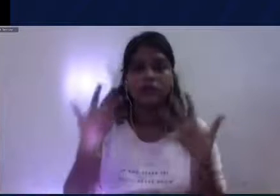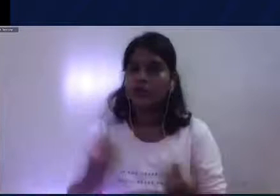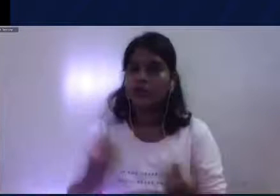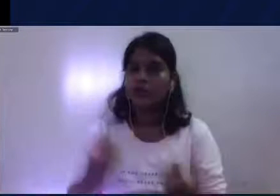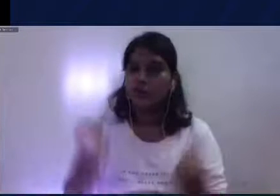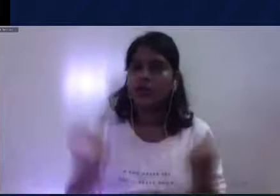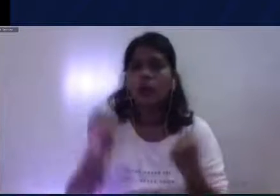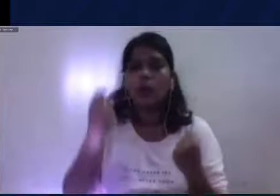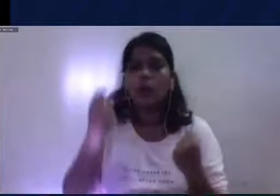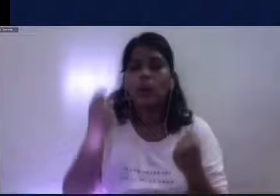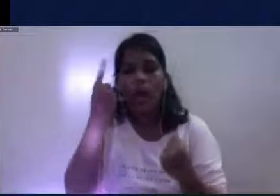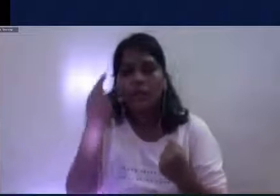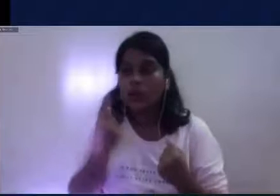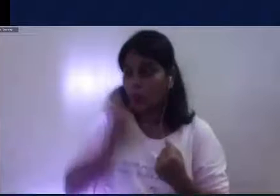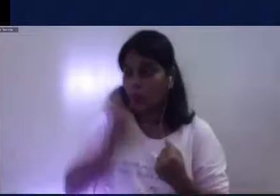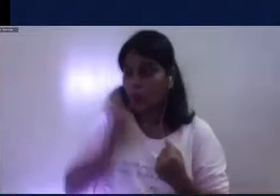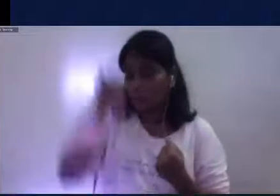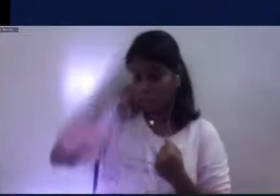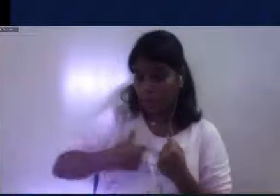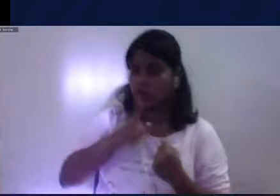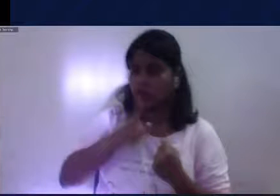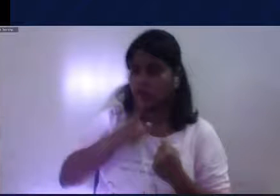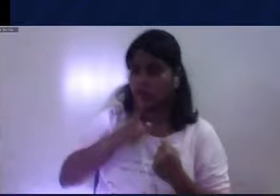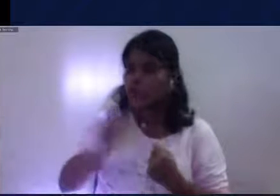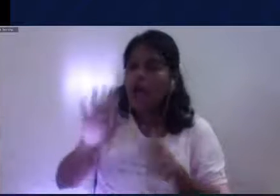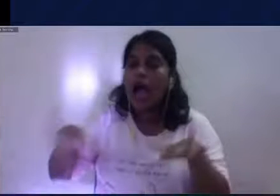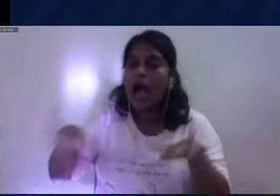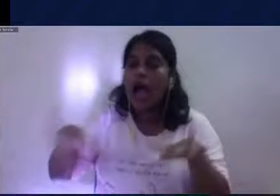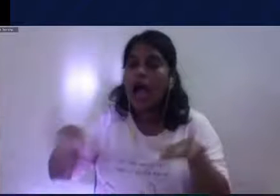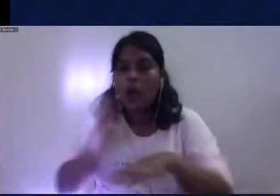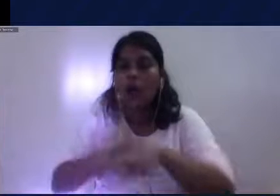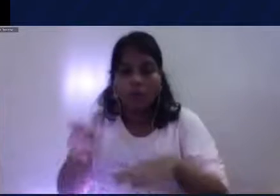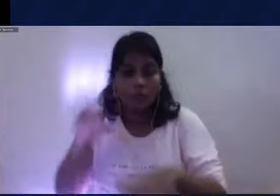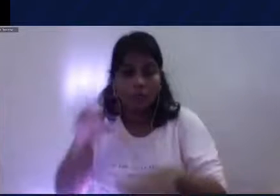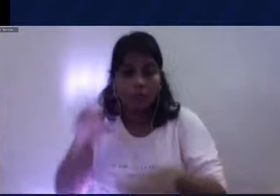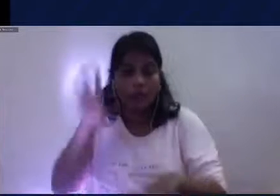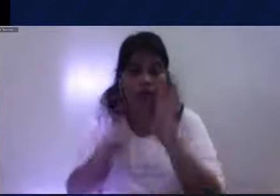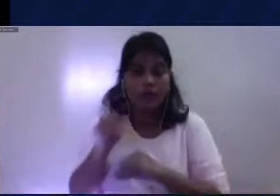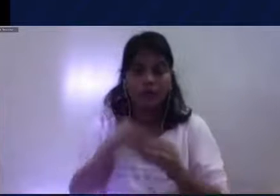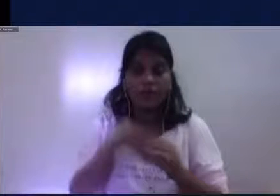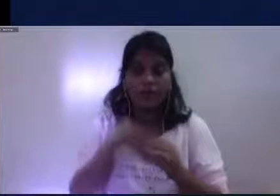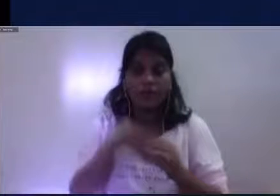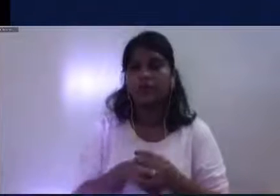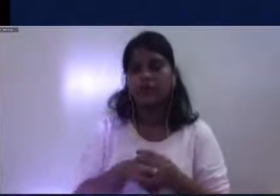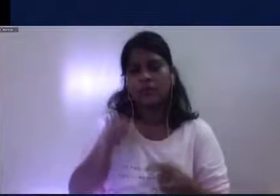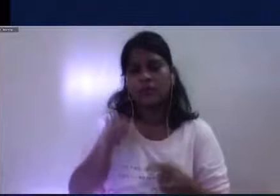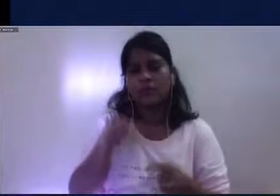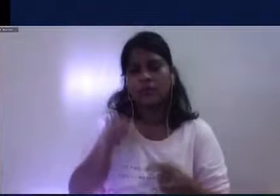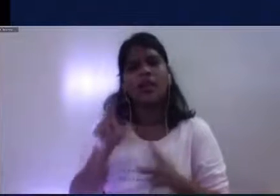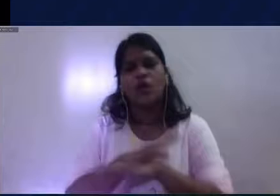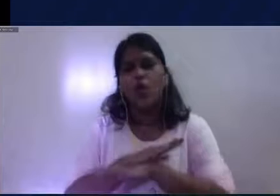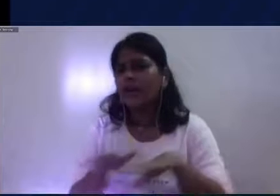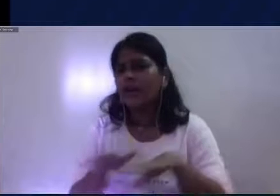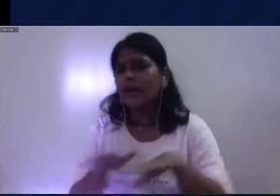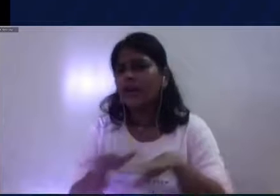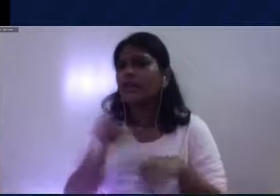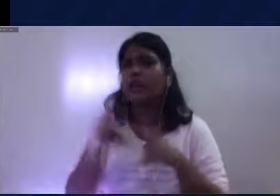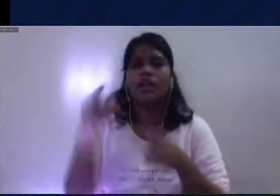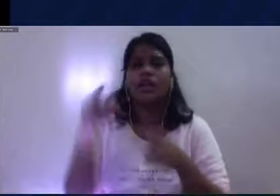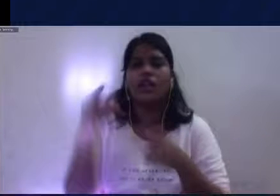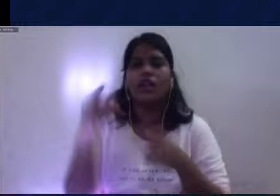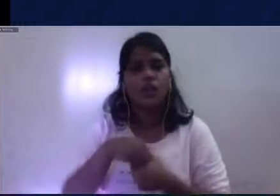to understand the user in total reality. These folks did not get into